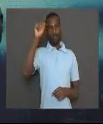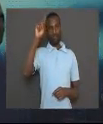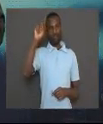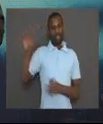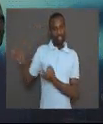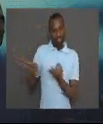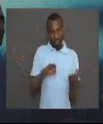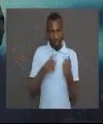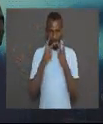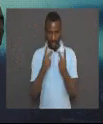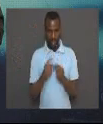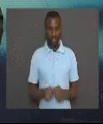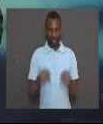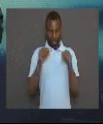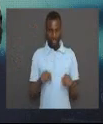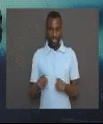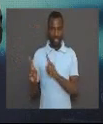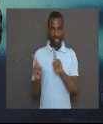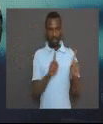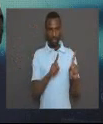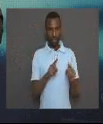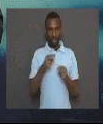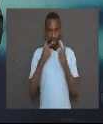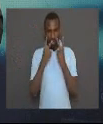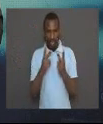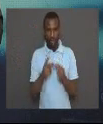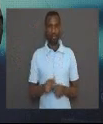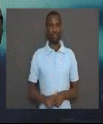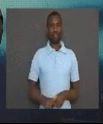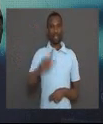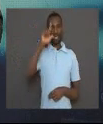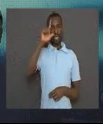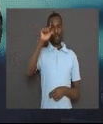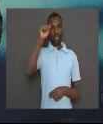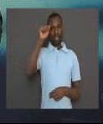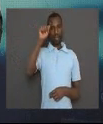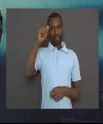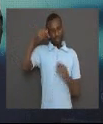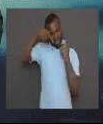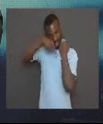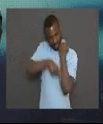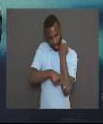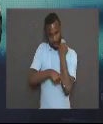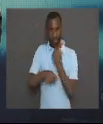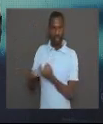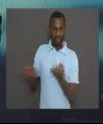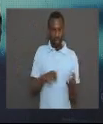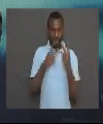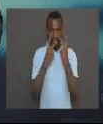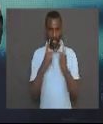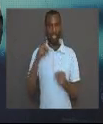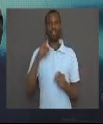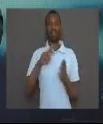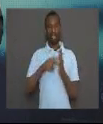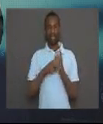Today, we will be looking at laminar flow in greater detail. Let us